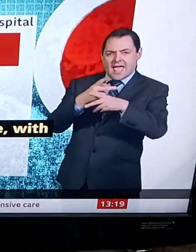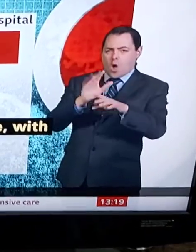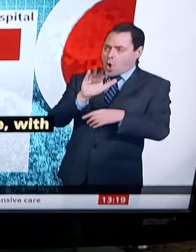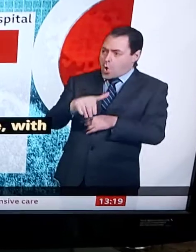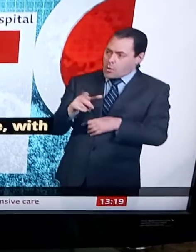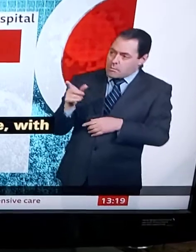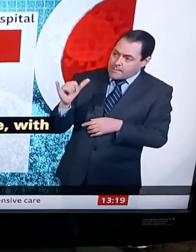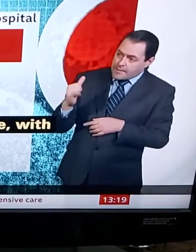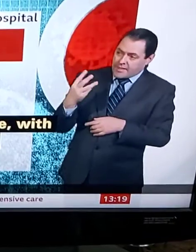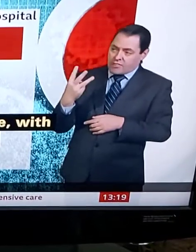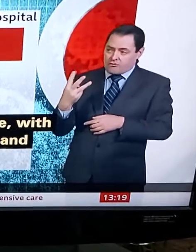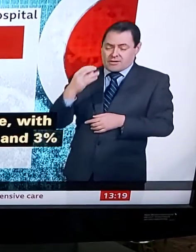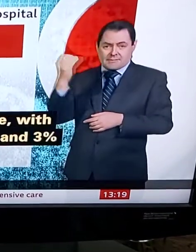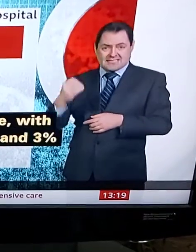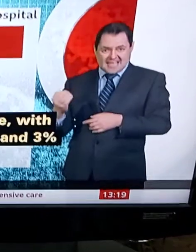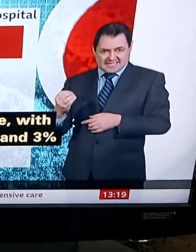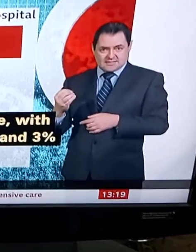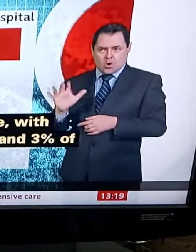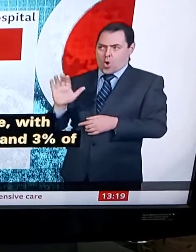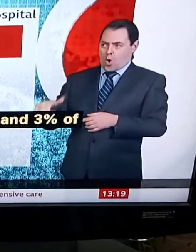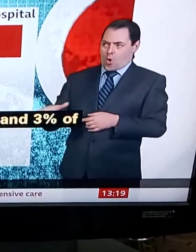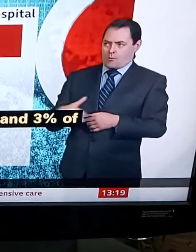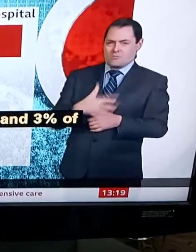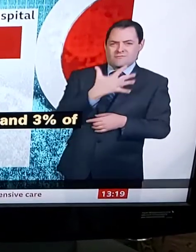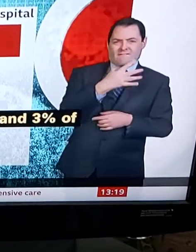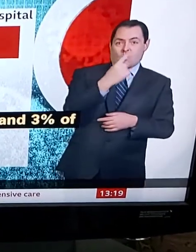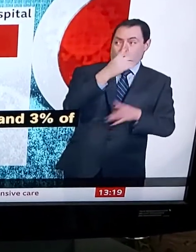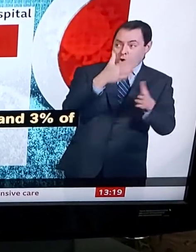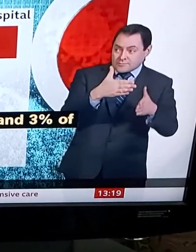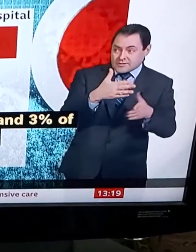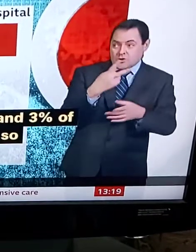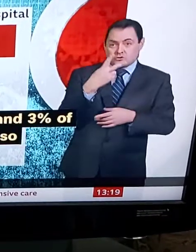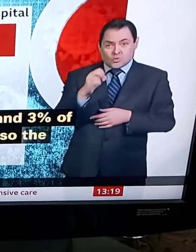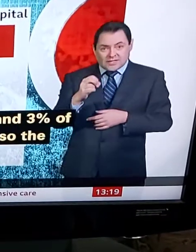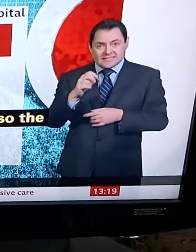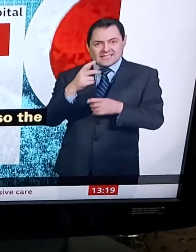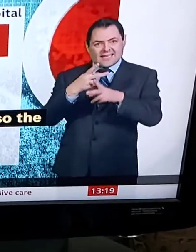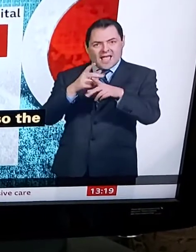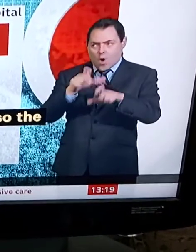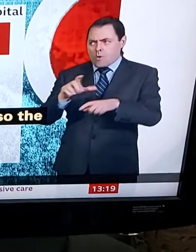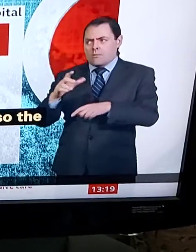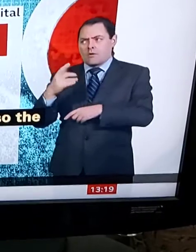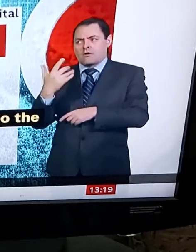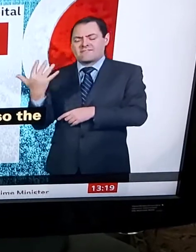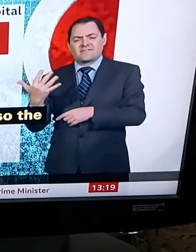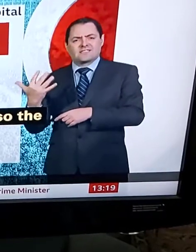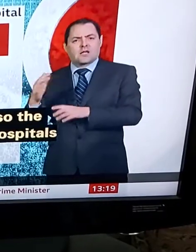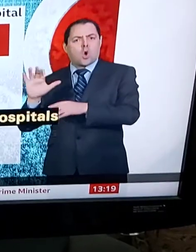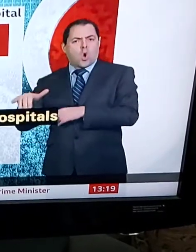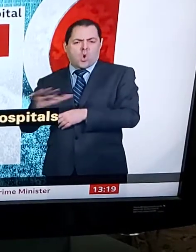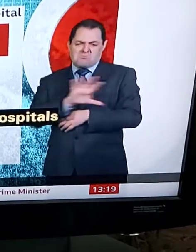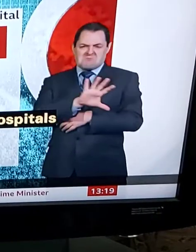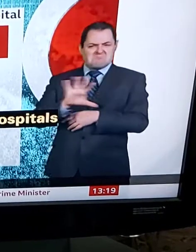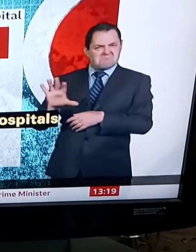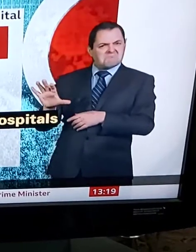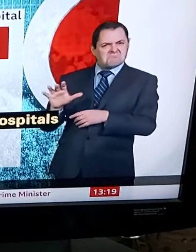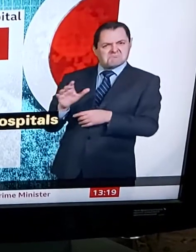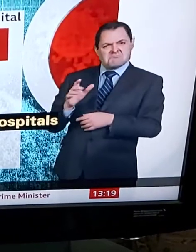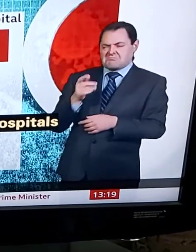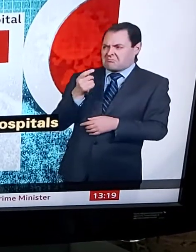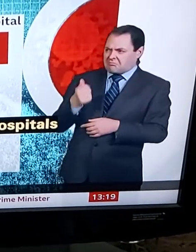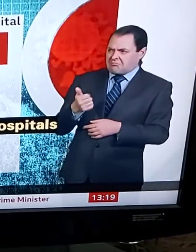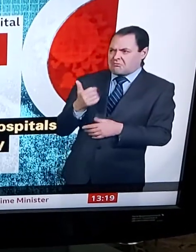at home. So the vast majority are in hospitals, and those figures are pretty reliable. Now, these figures are actually pretty small when you compare